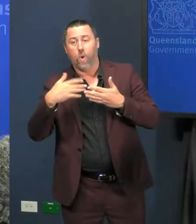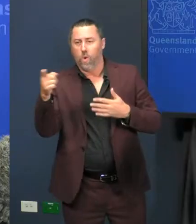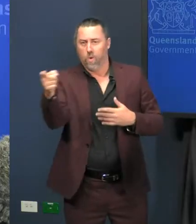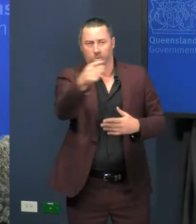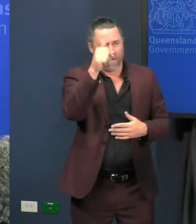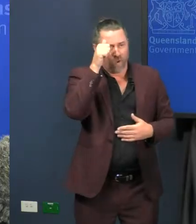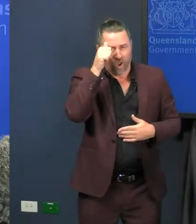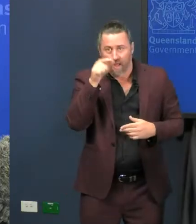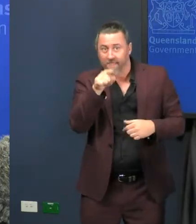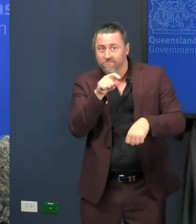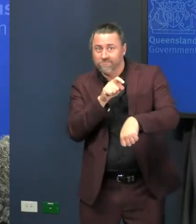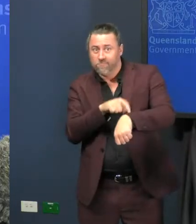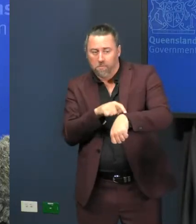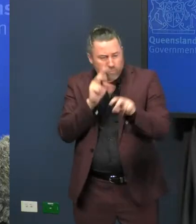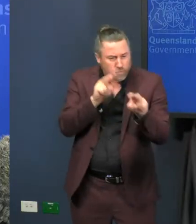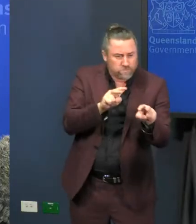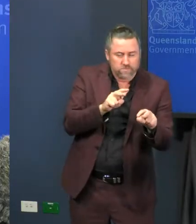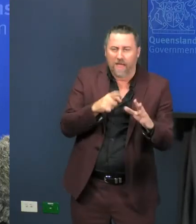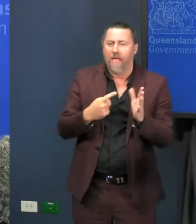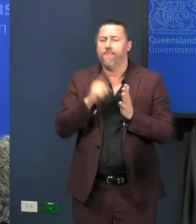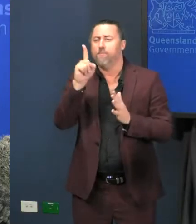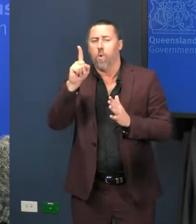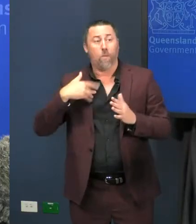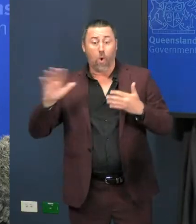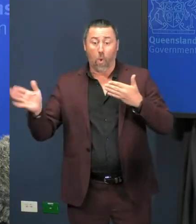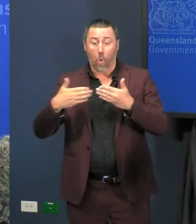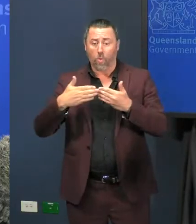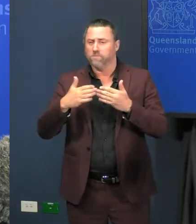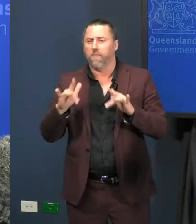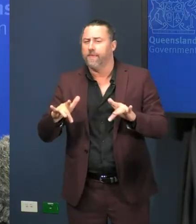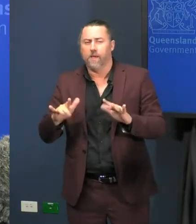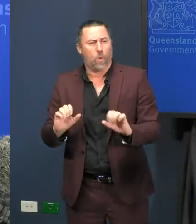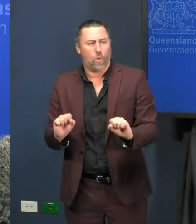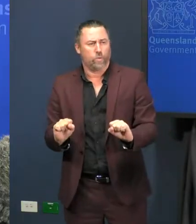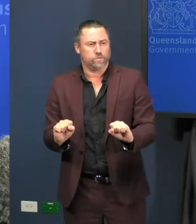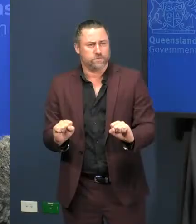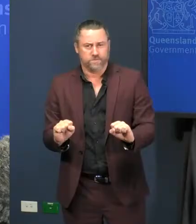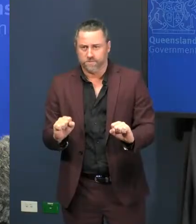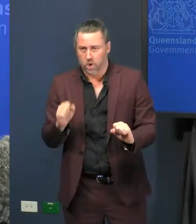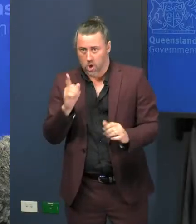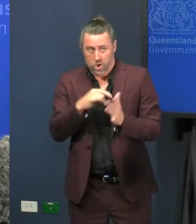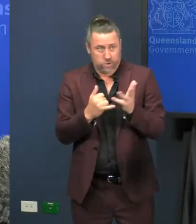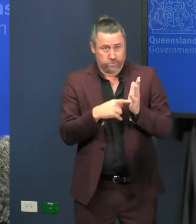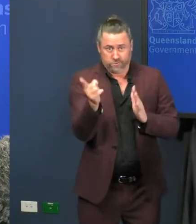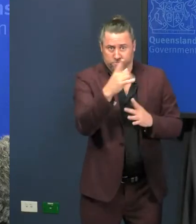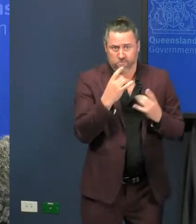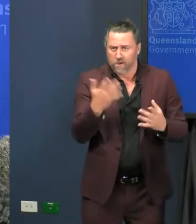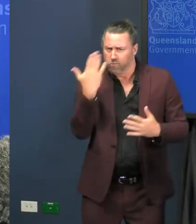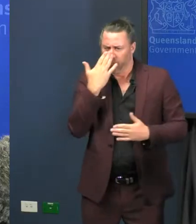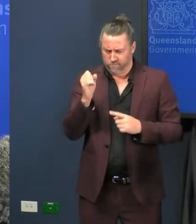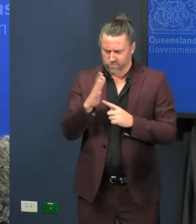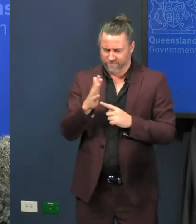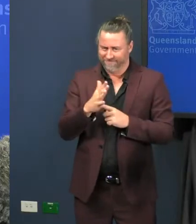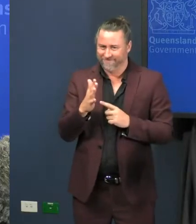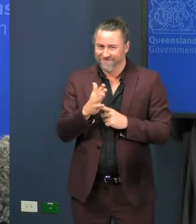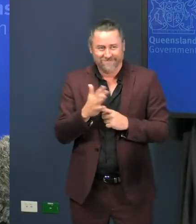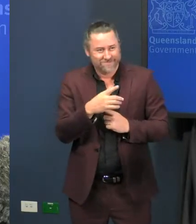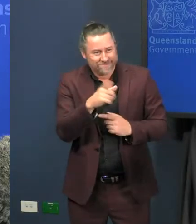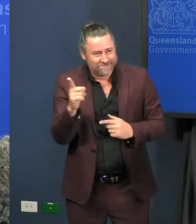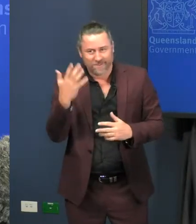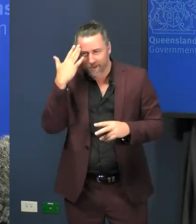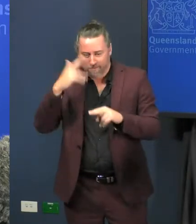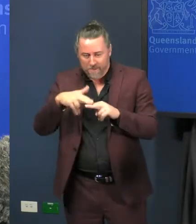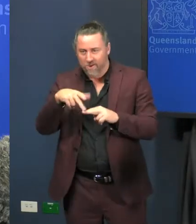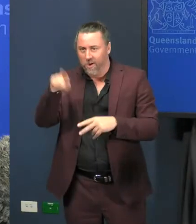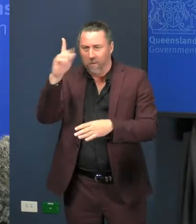for their kids. It's not at the stage at this point. We want to give every opportunity for kids to go to school and for parents to be able to go